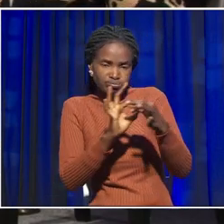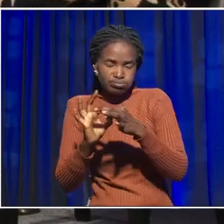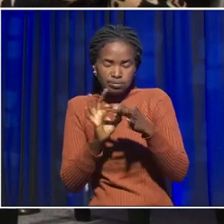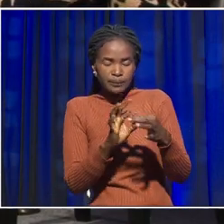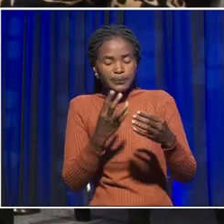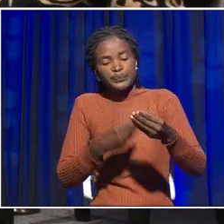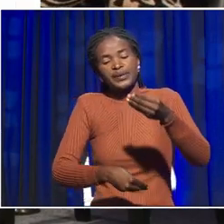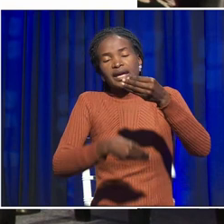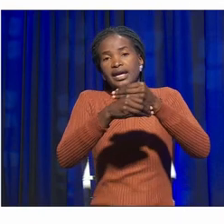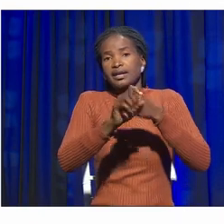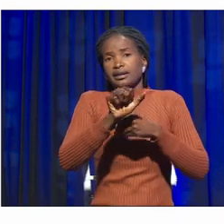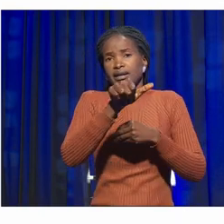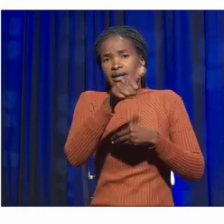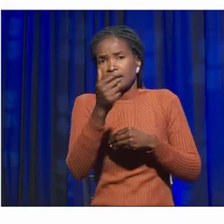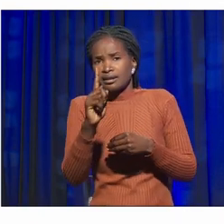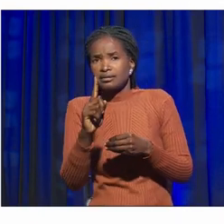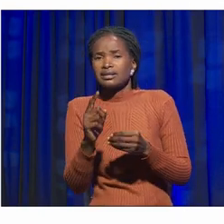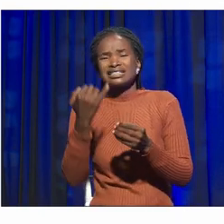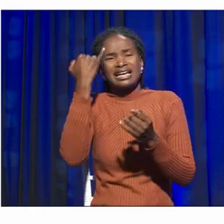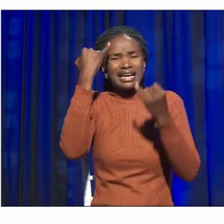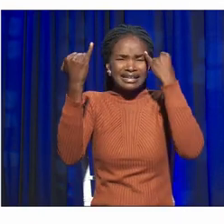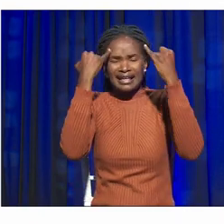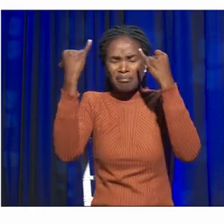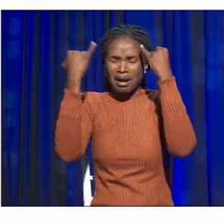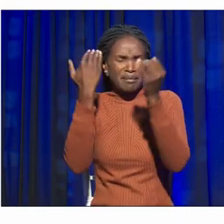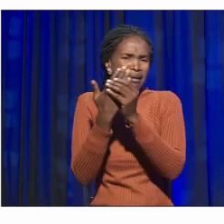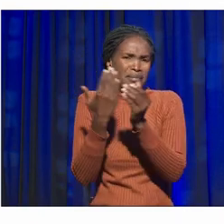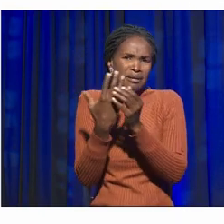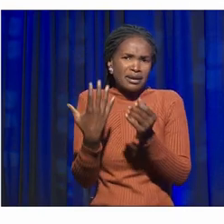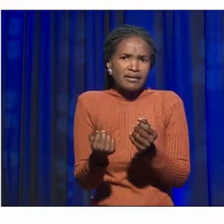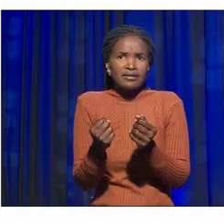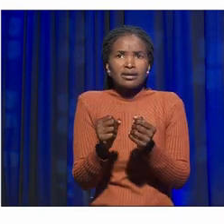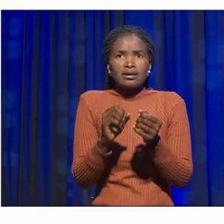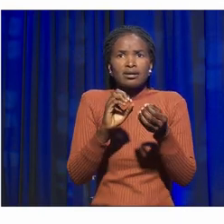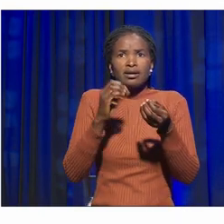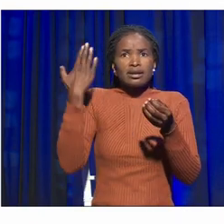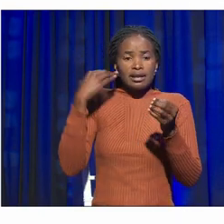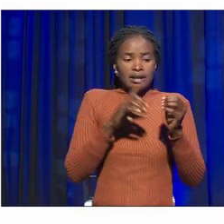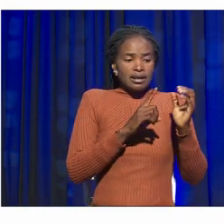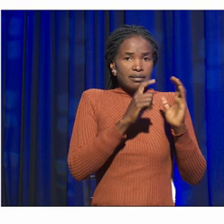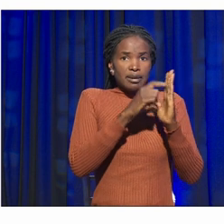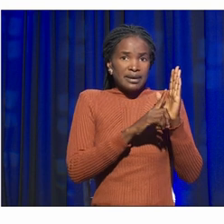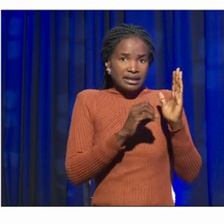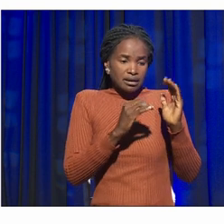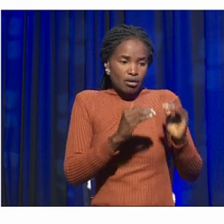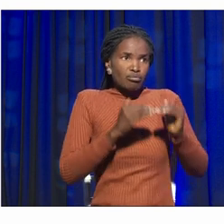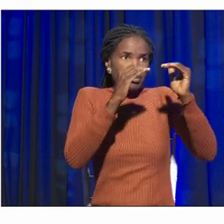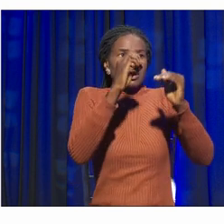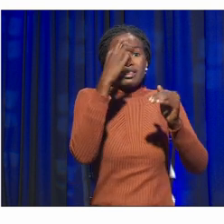wanted to actually highlight is creativity, from number 10 to number 3. Creativity,